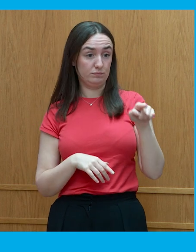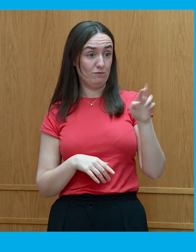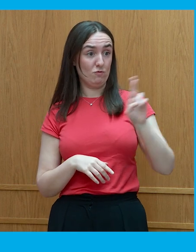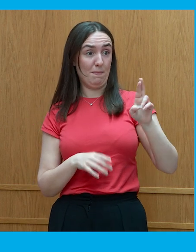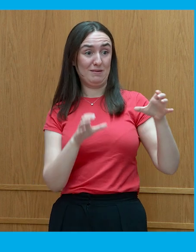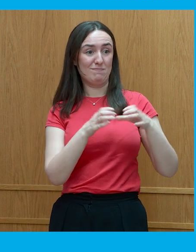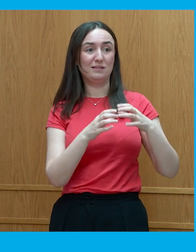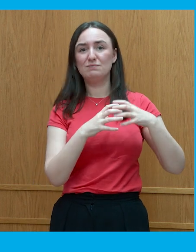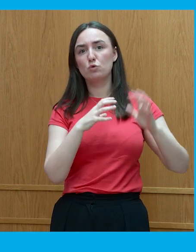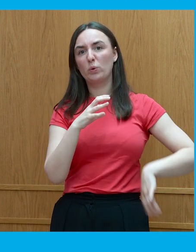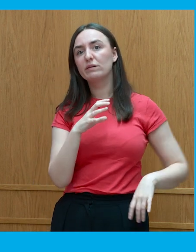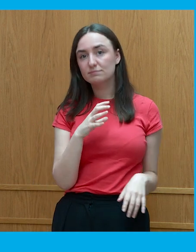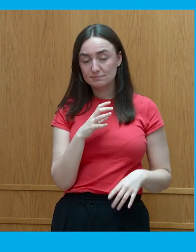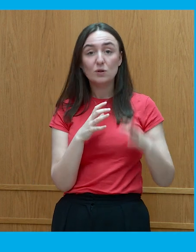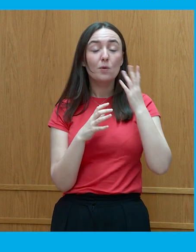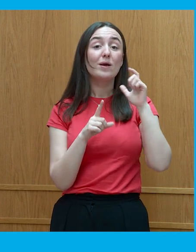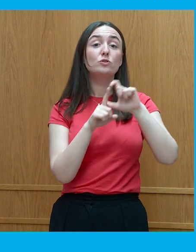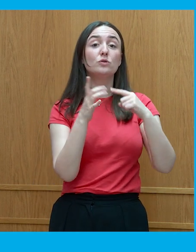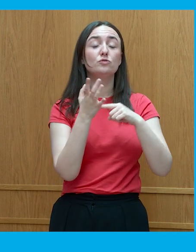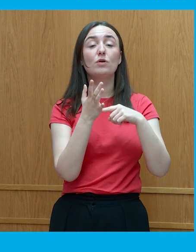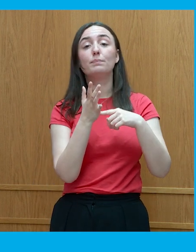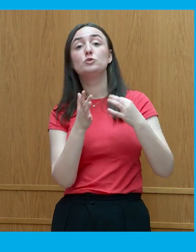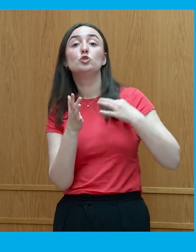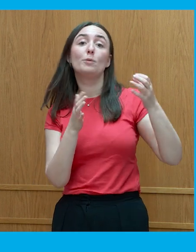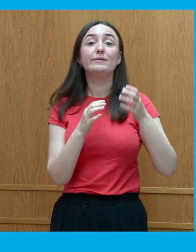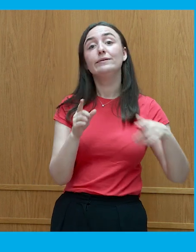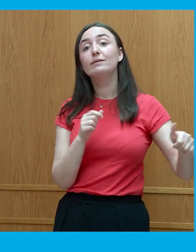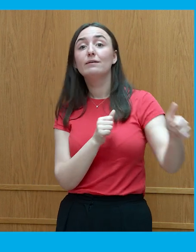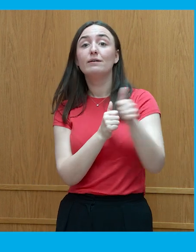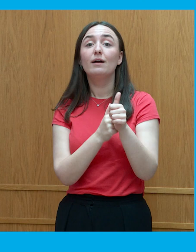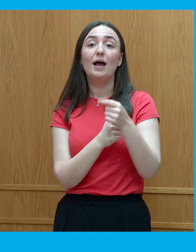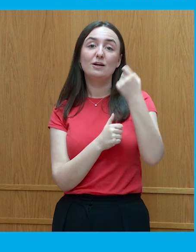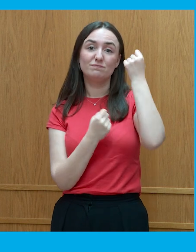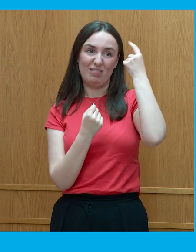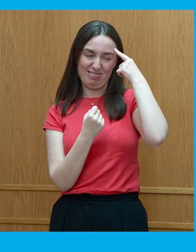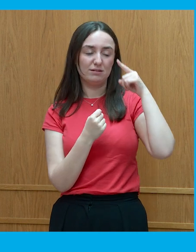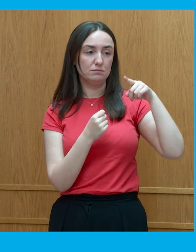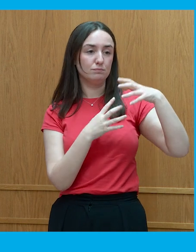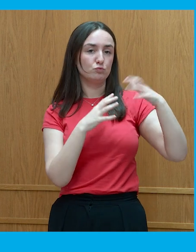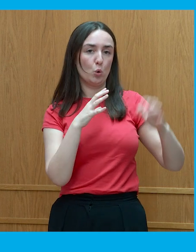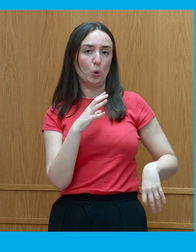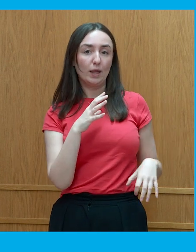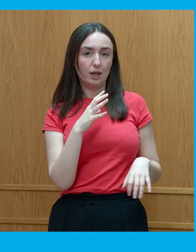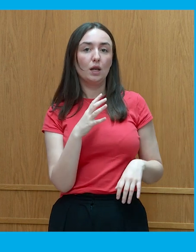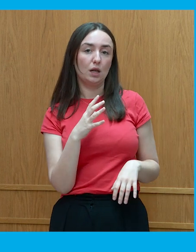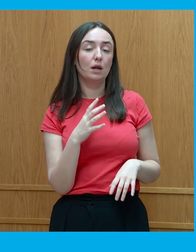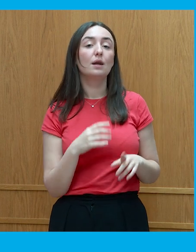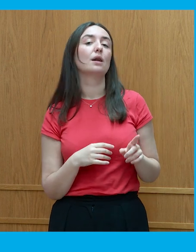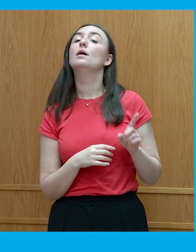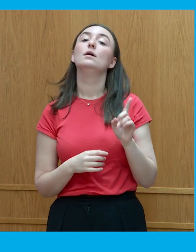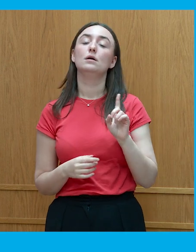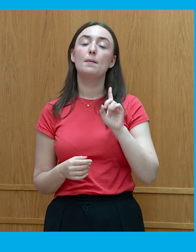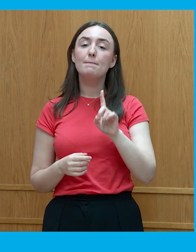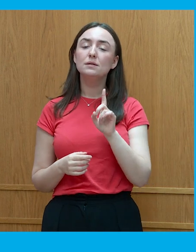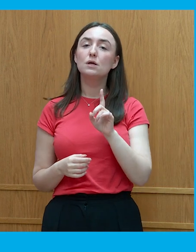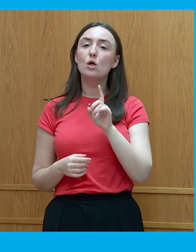won the nomination. And I revisited that viewpoint. I think the Republican Party is realigned. The question